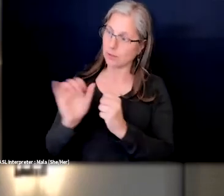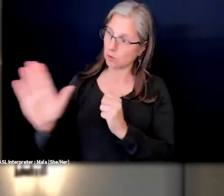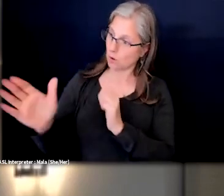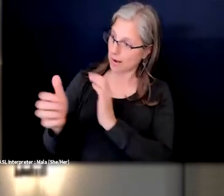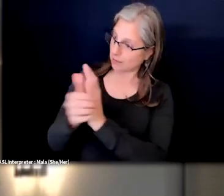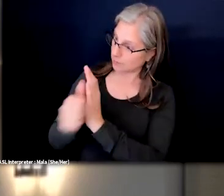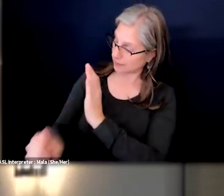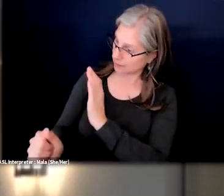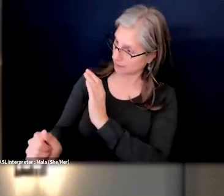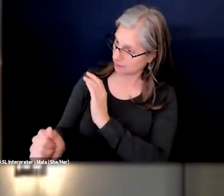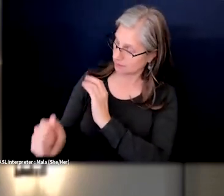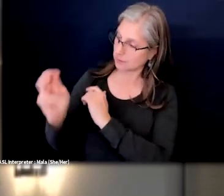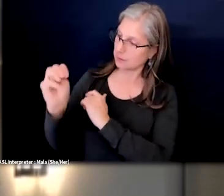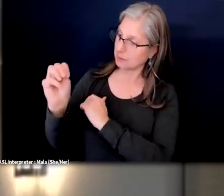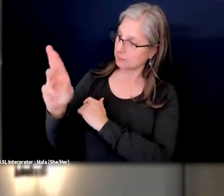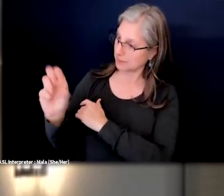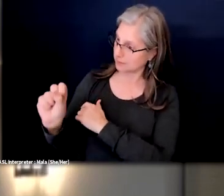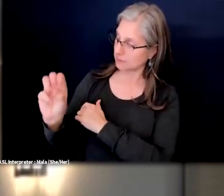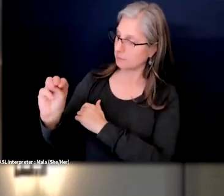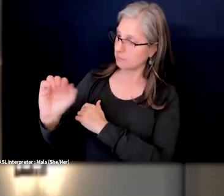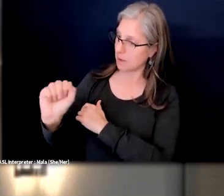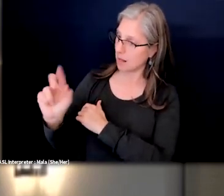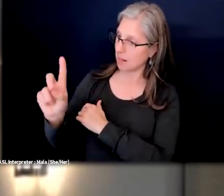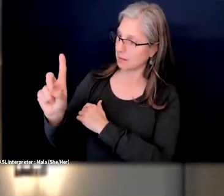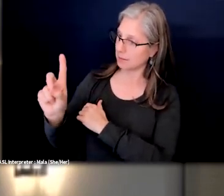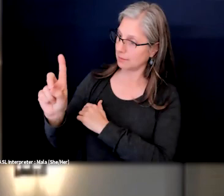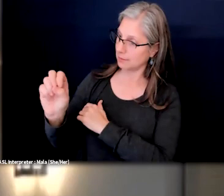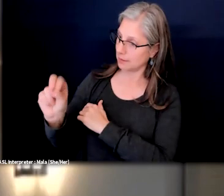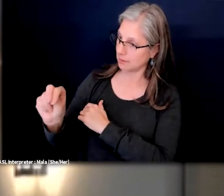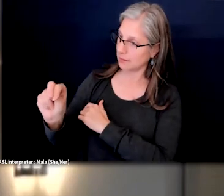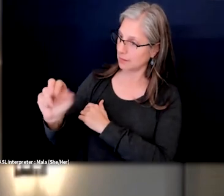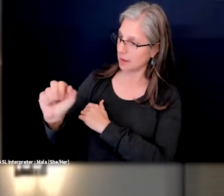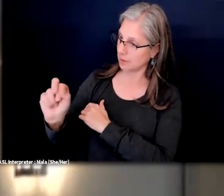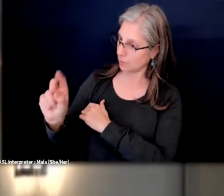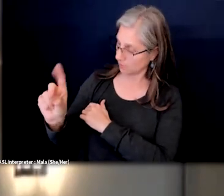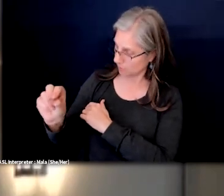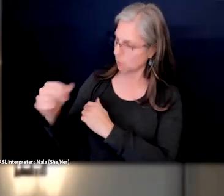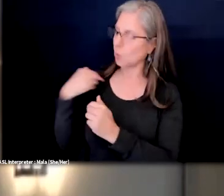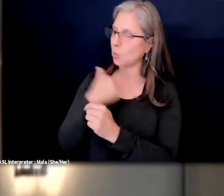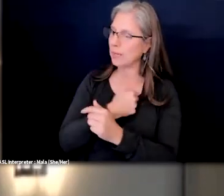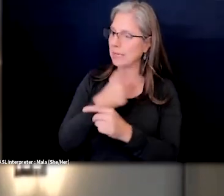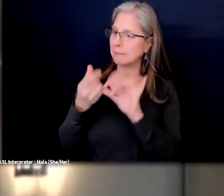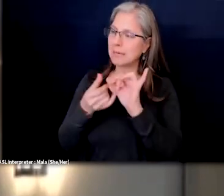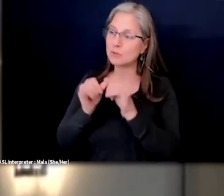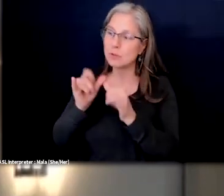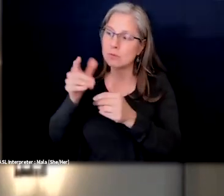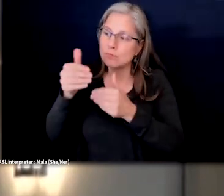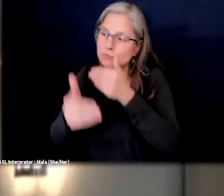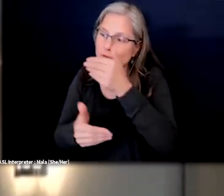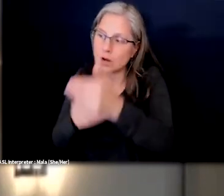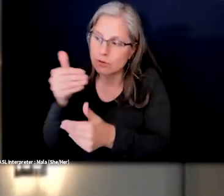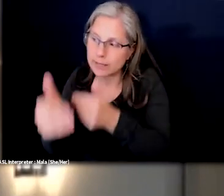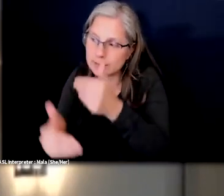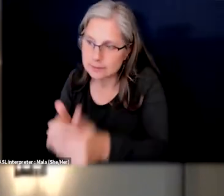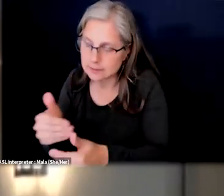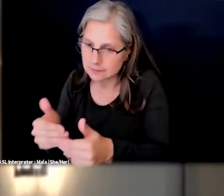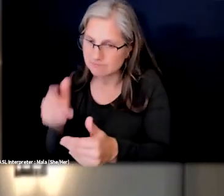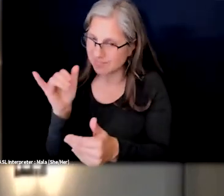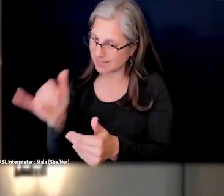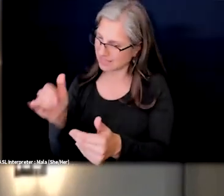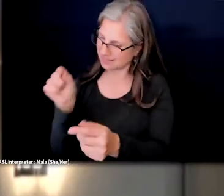Ms. Maldonado, is that we are measuring the progress. And that's the part